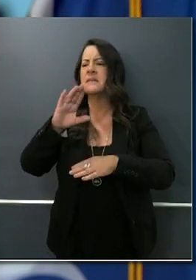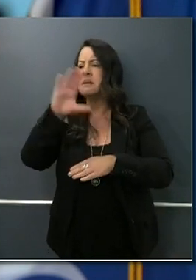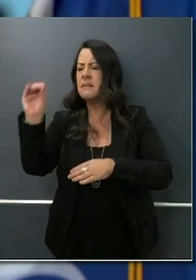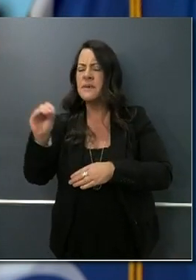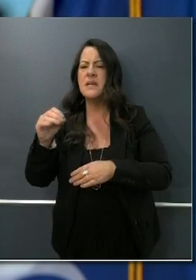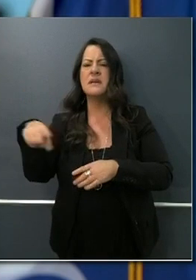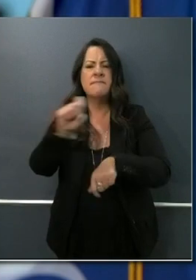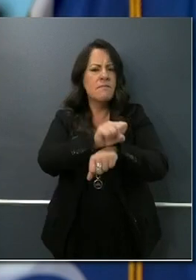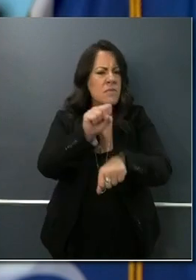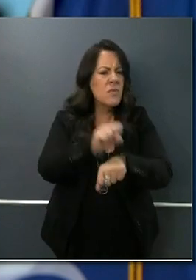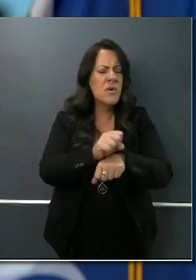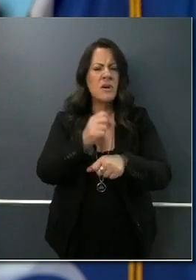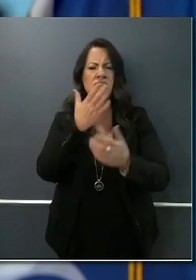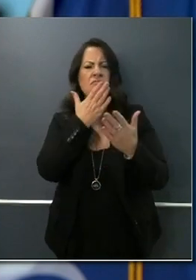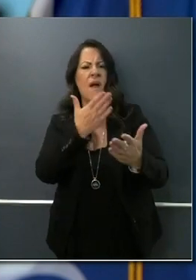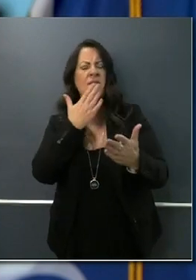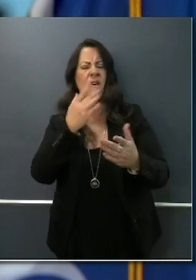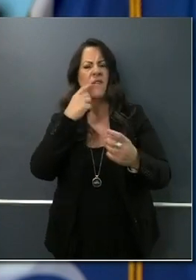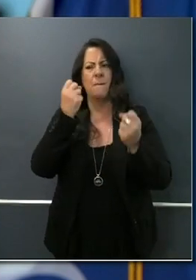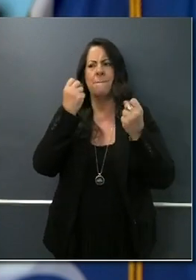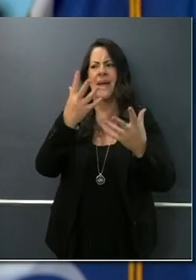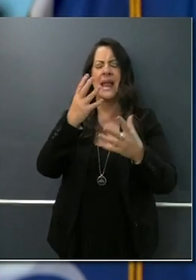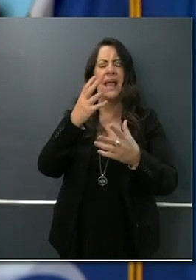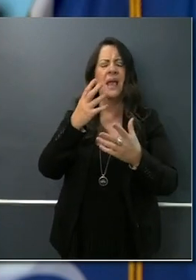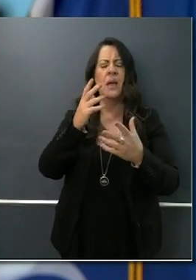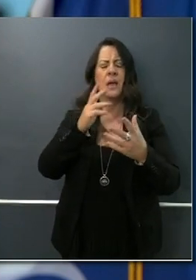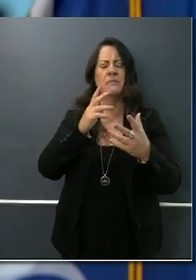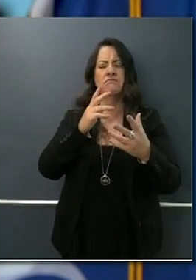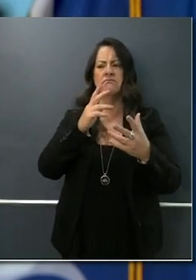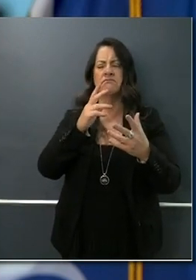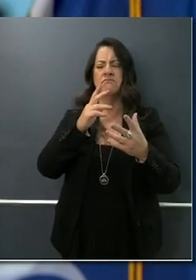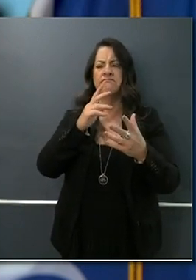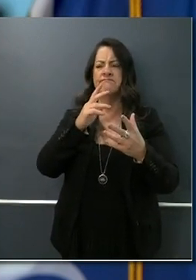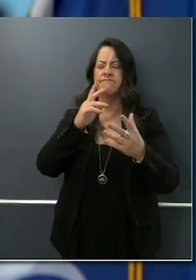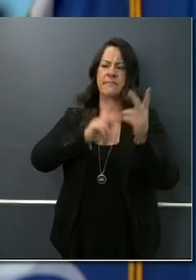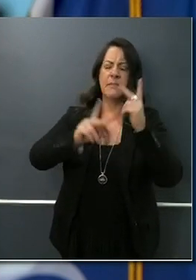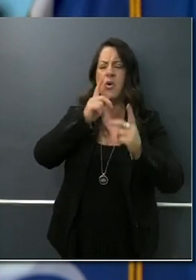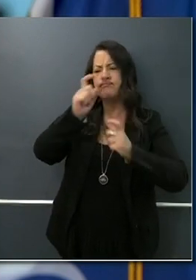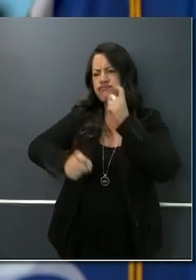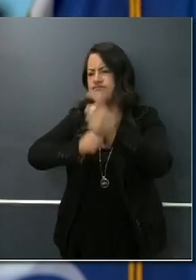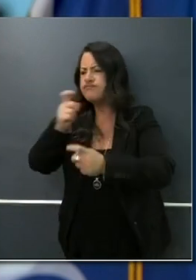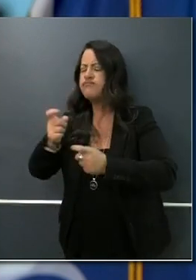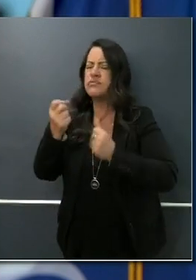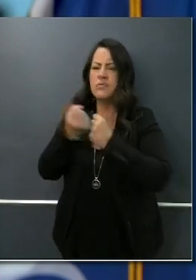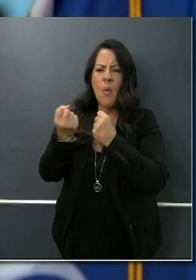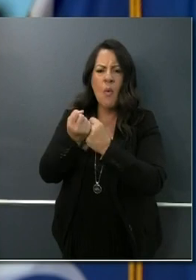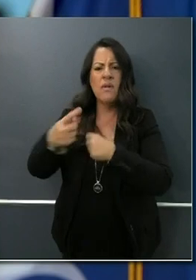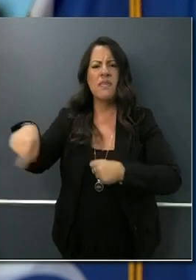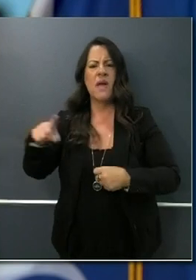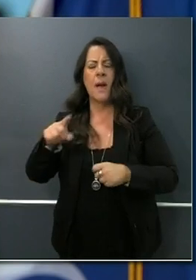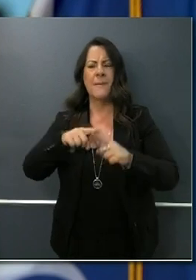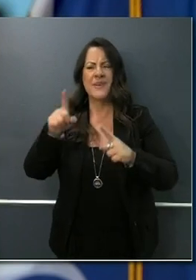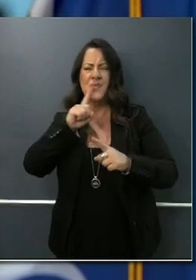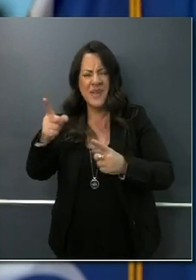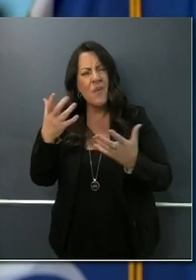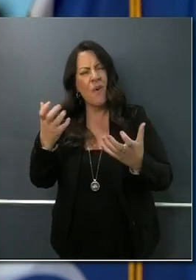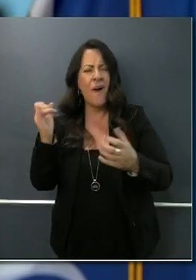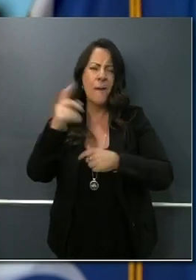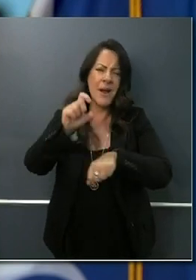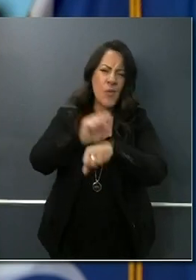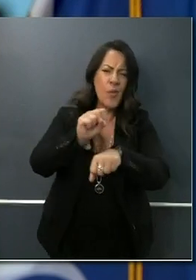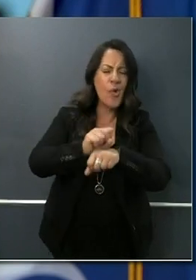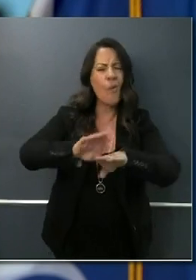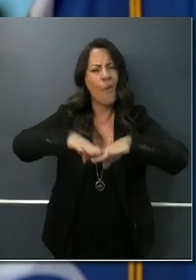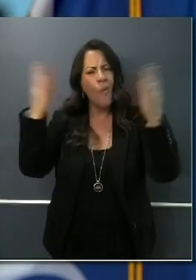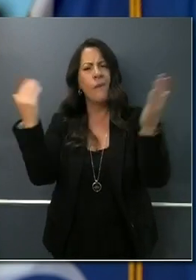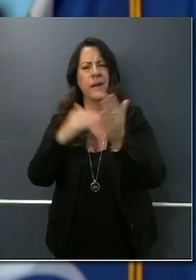for all the charity work, but what they really want to do is get back to work. So in terms of what are the types of businesses that you're looking at